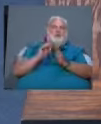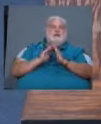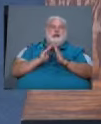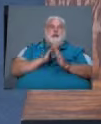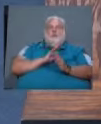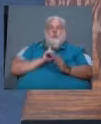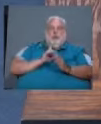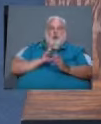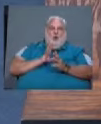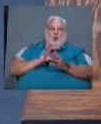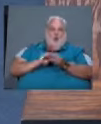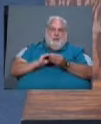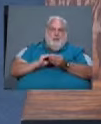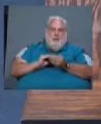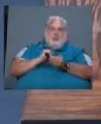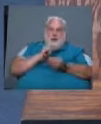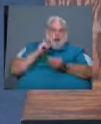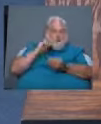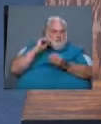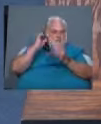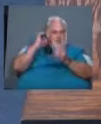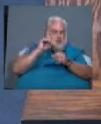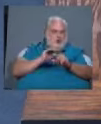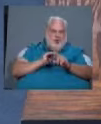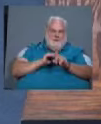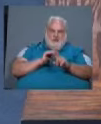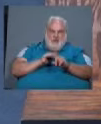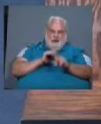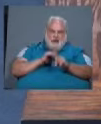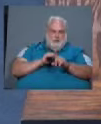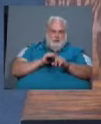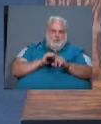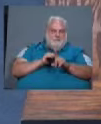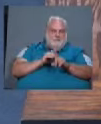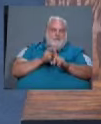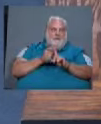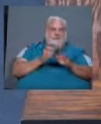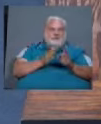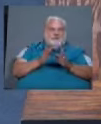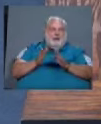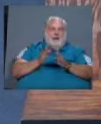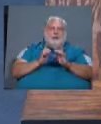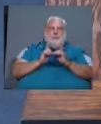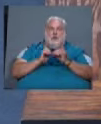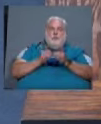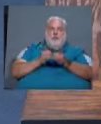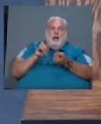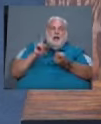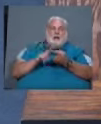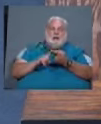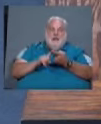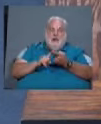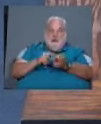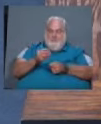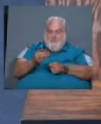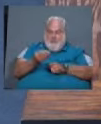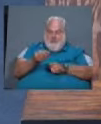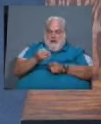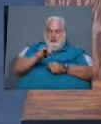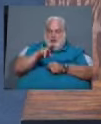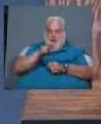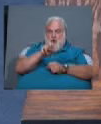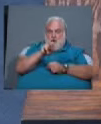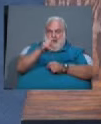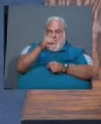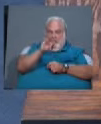meeting. We did not receive any notification from the planning department until Monday, June